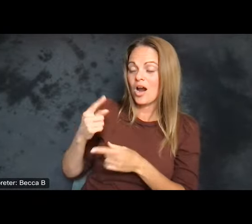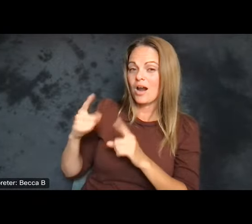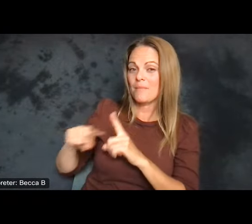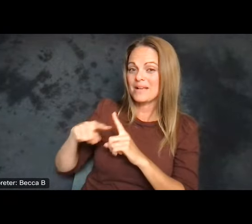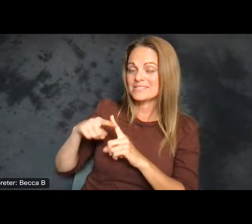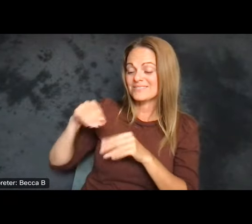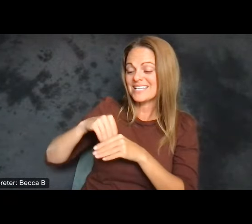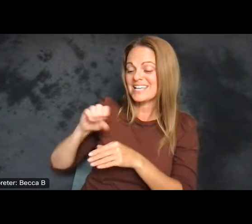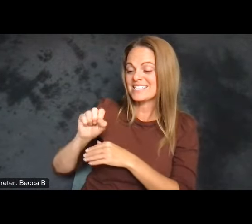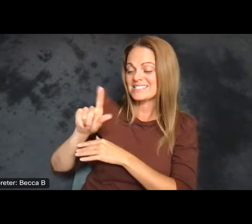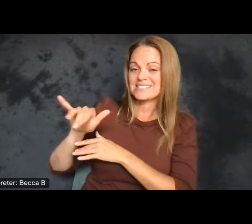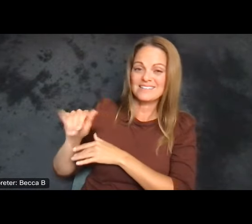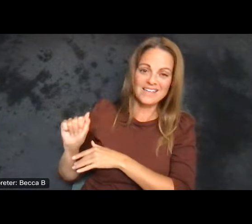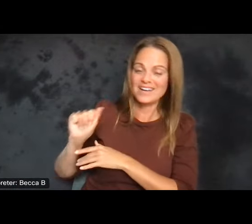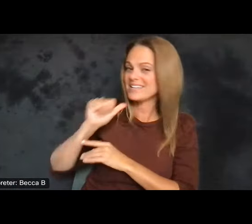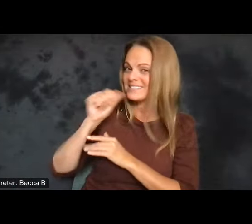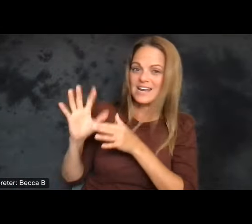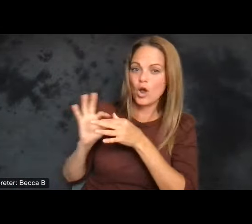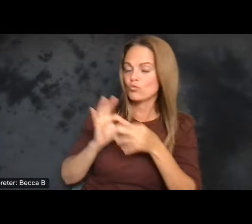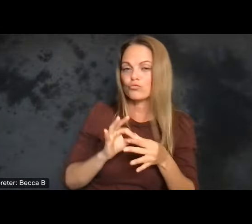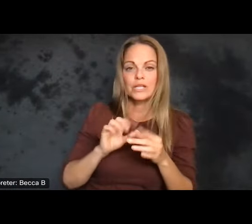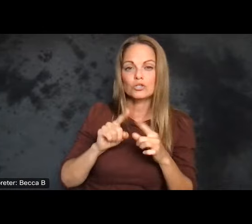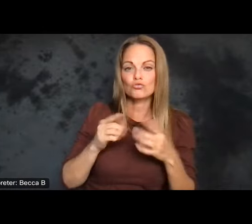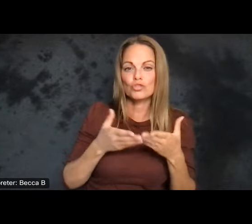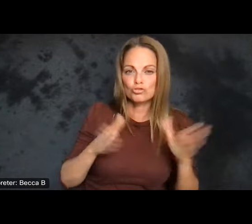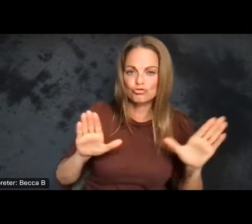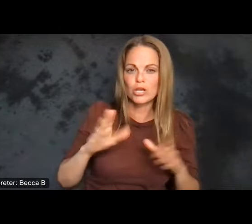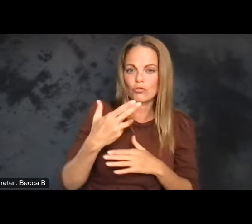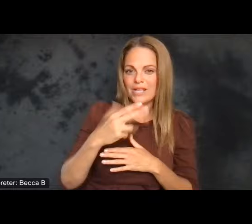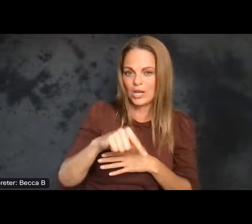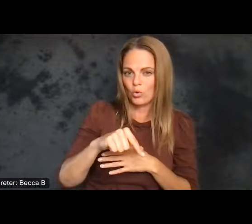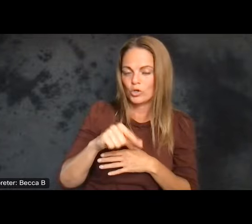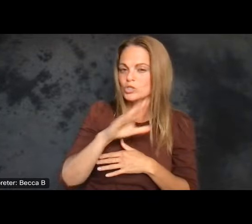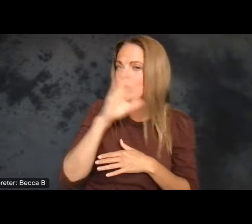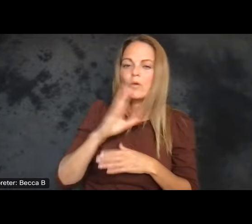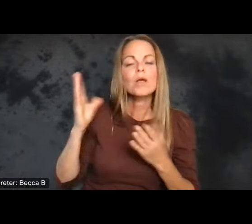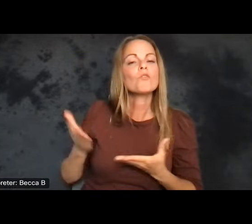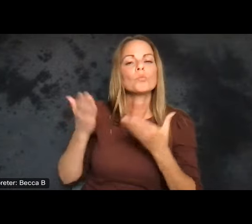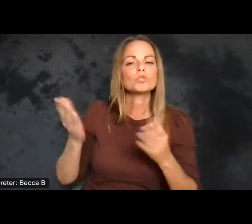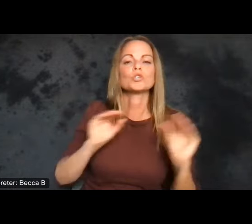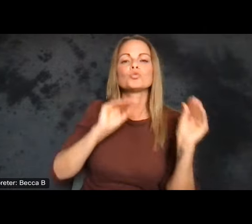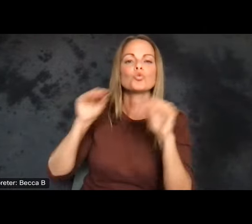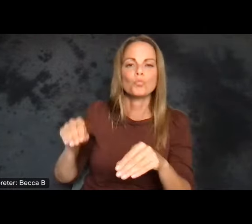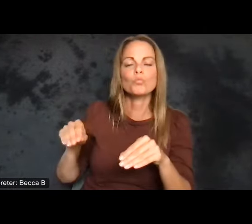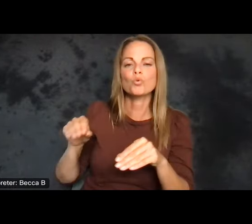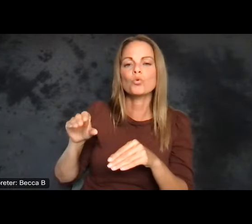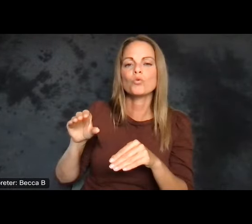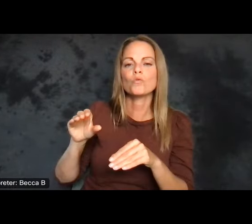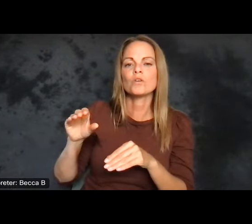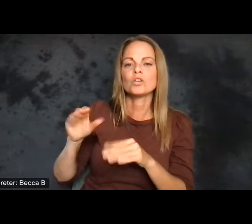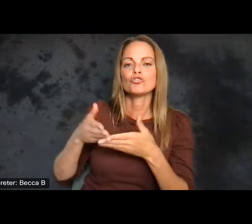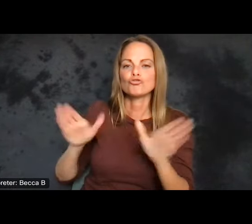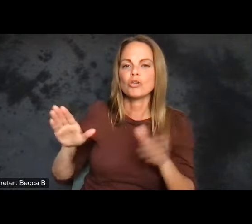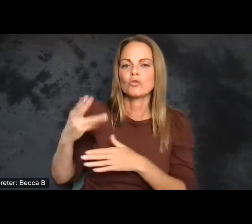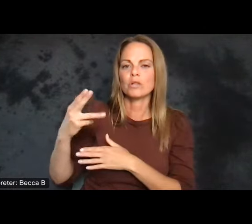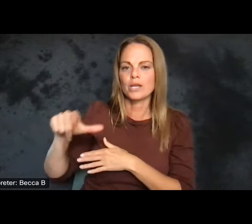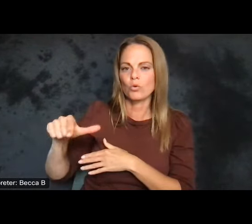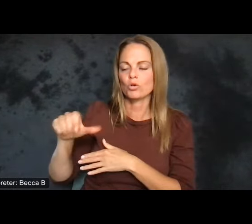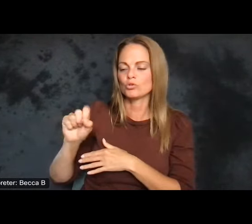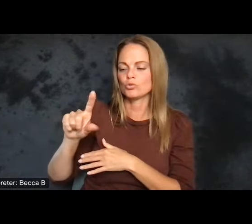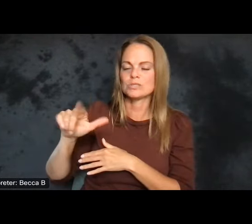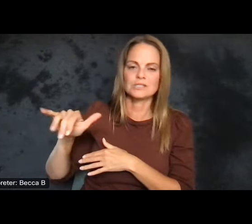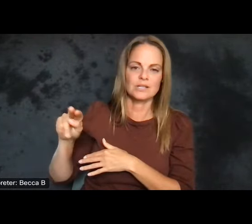to the general headquarters. So we were never proposing to move our general headquarters to Salina. Right, okay.